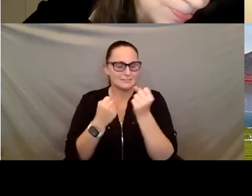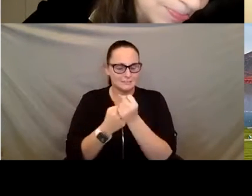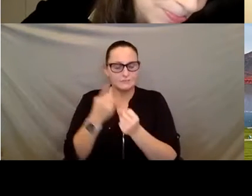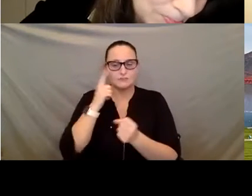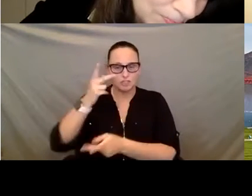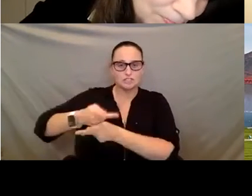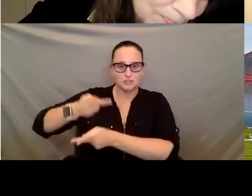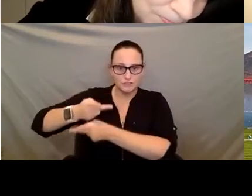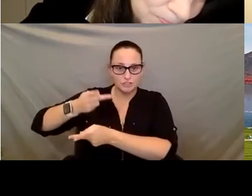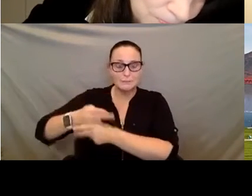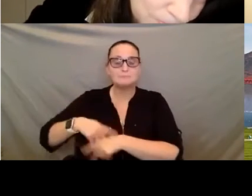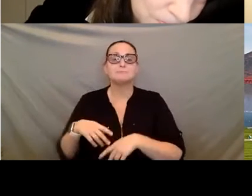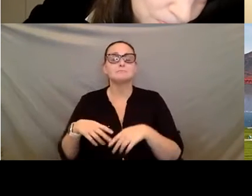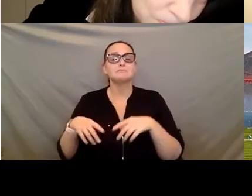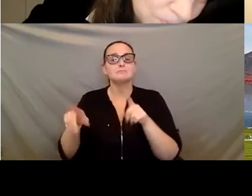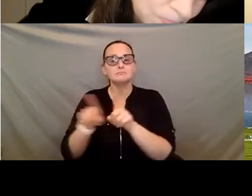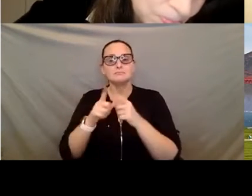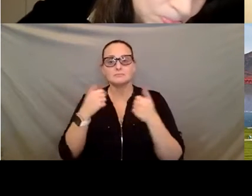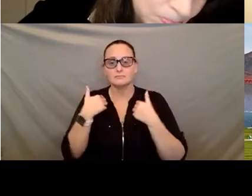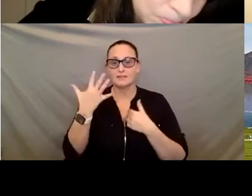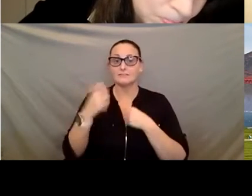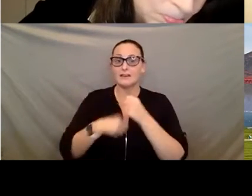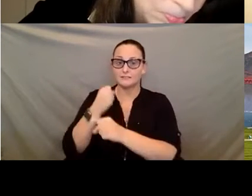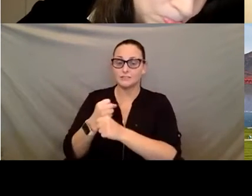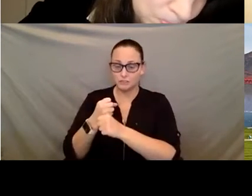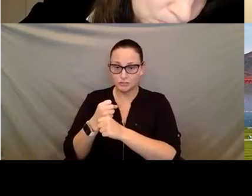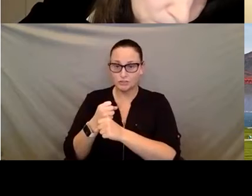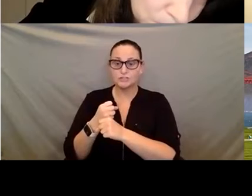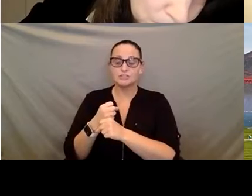conservatorship. We also have now a 5-year